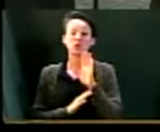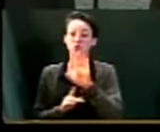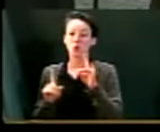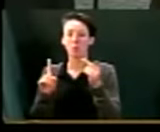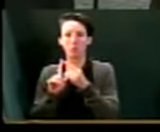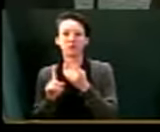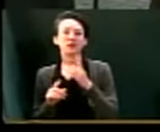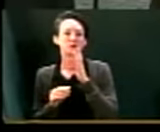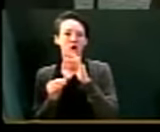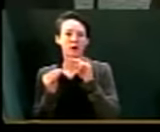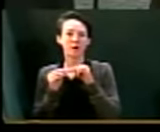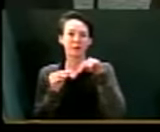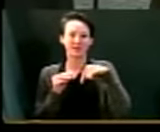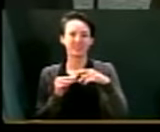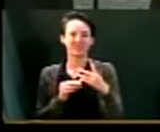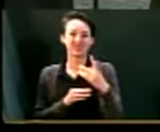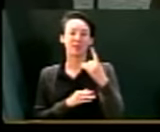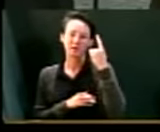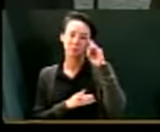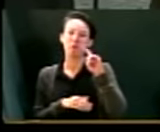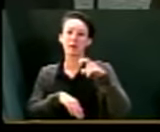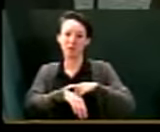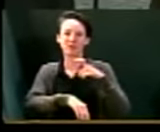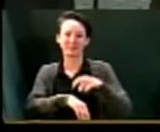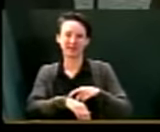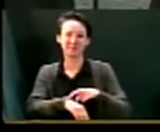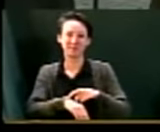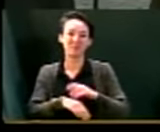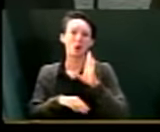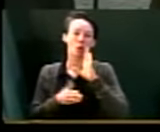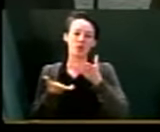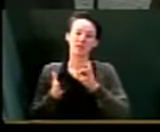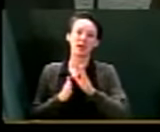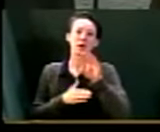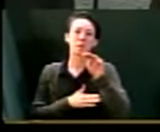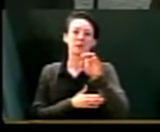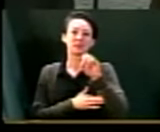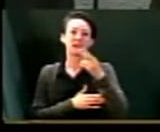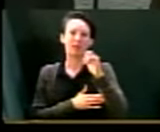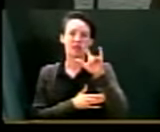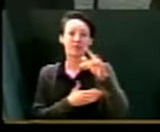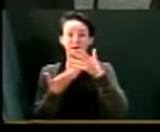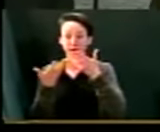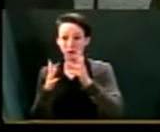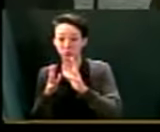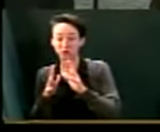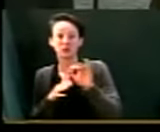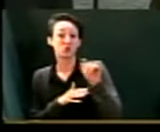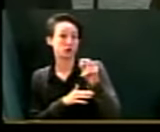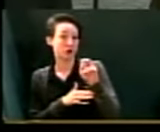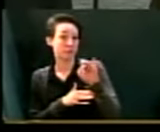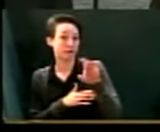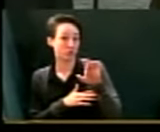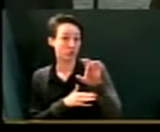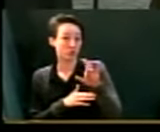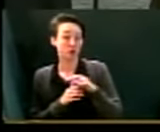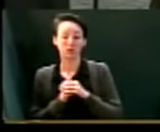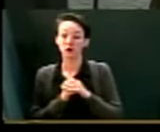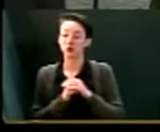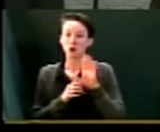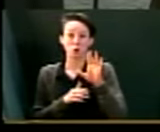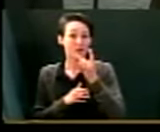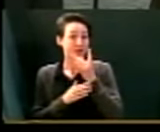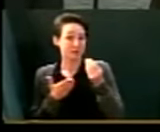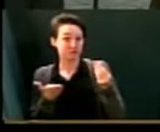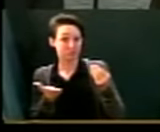we've been talking about this for a long time. So we'll let Ms. Hill finish. Jennifer, Ms. Your light's